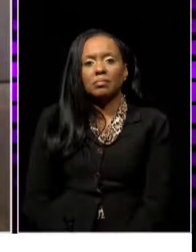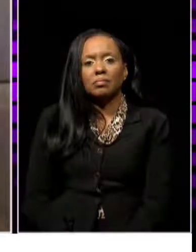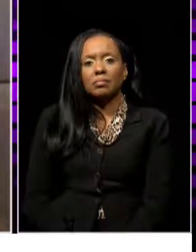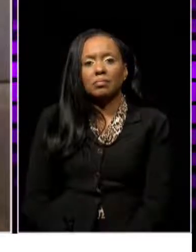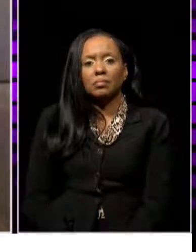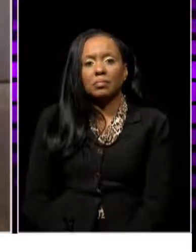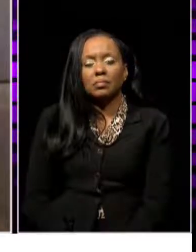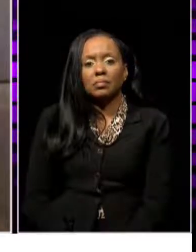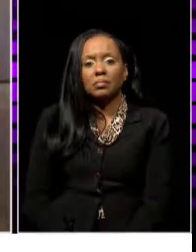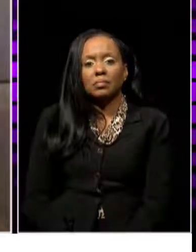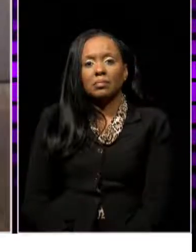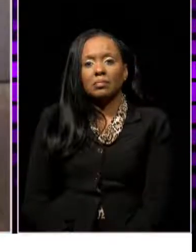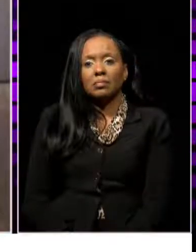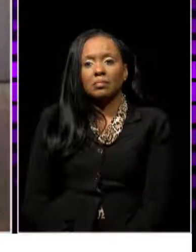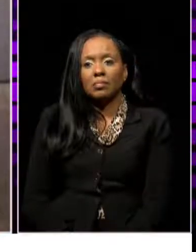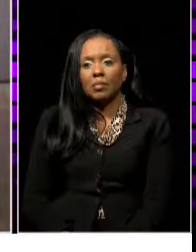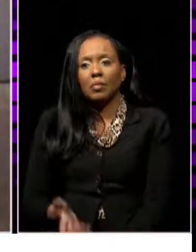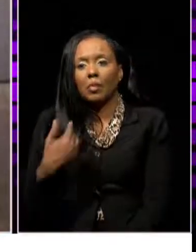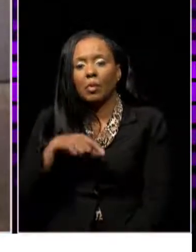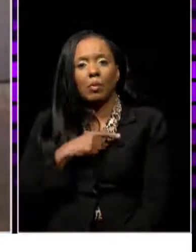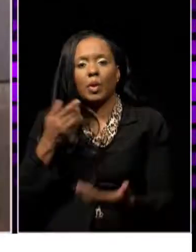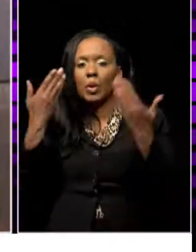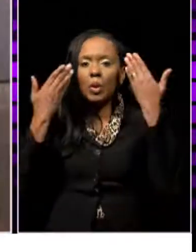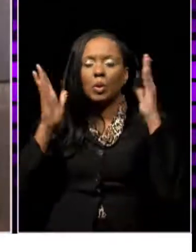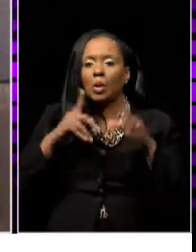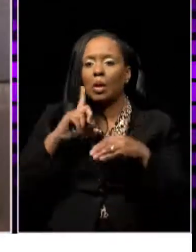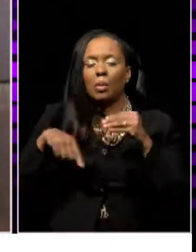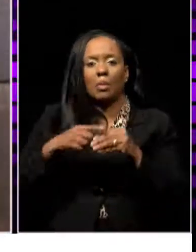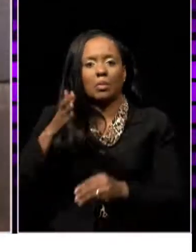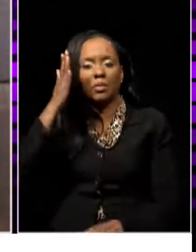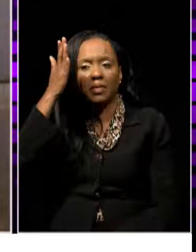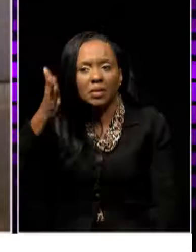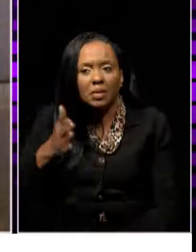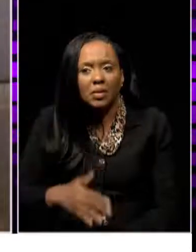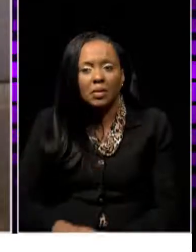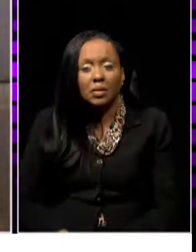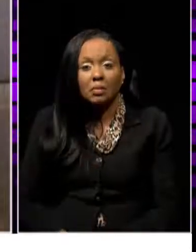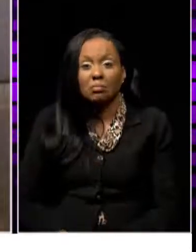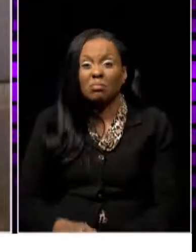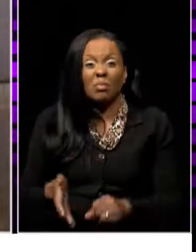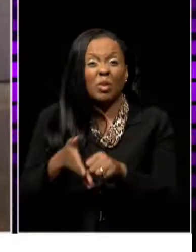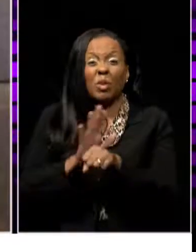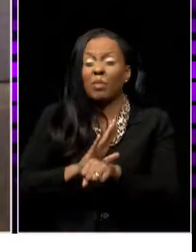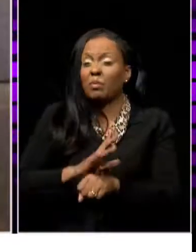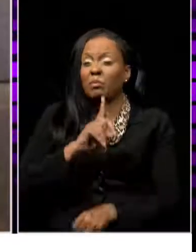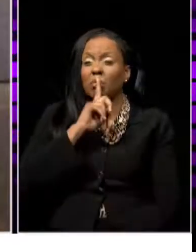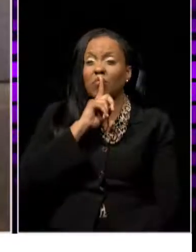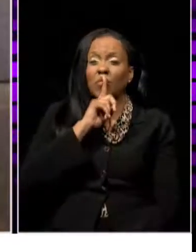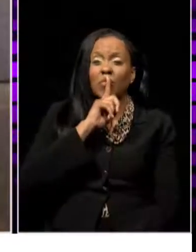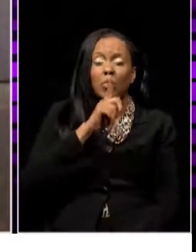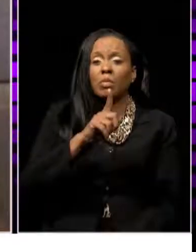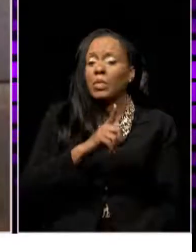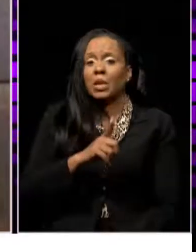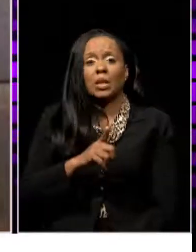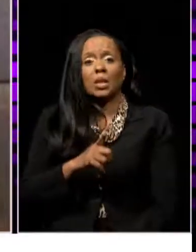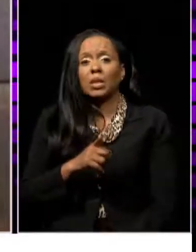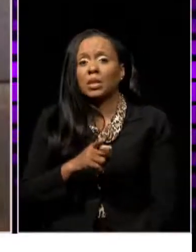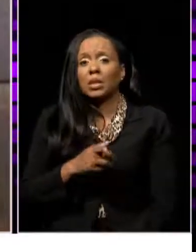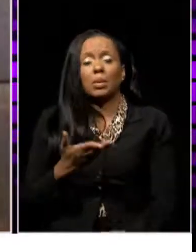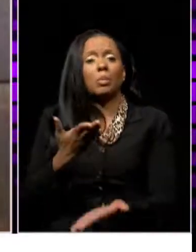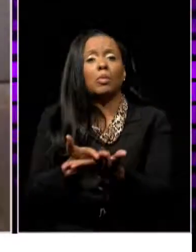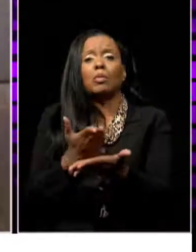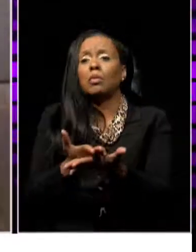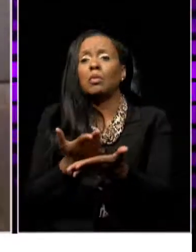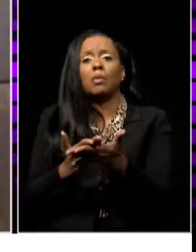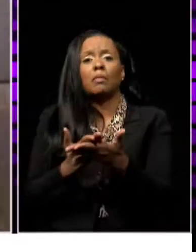We do not know what the future will hold. I mean, this pandemic clearly demonstrated that you don't know what will happen. So it's